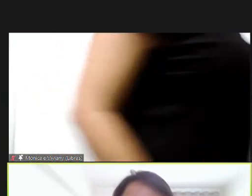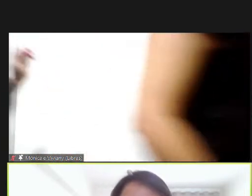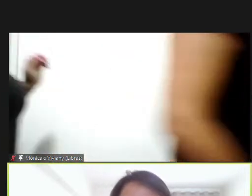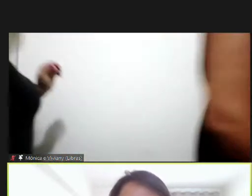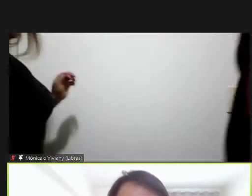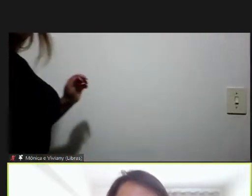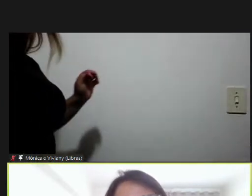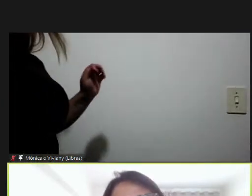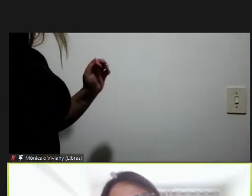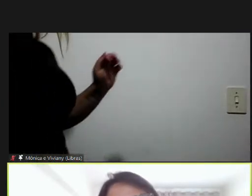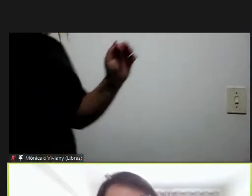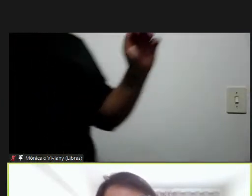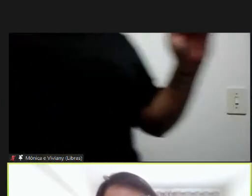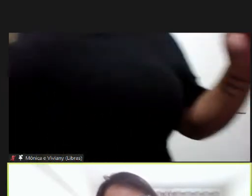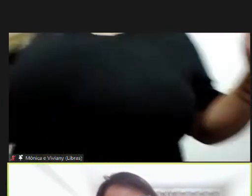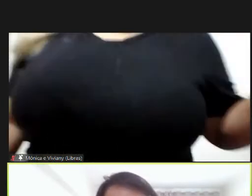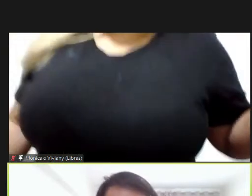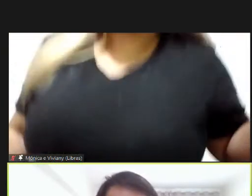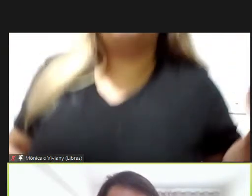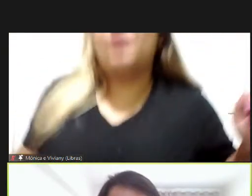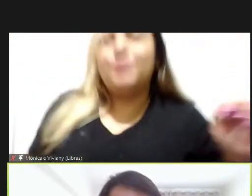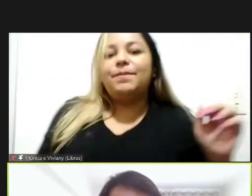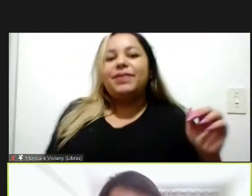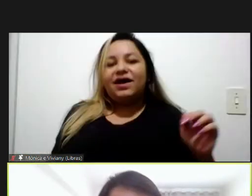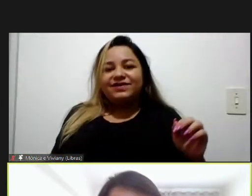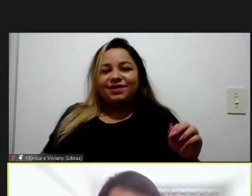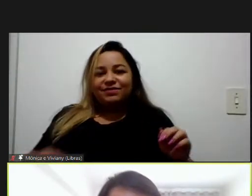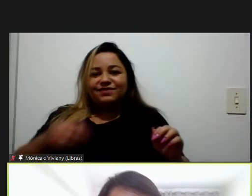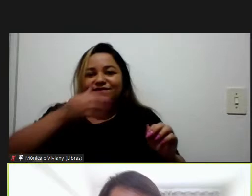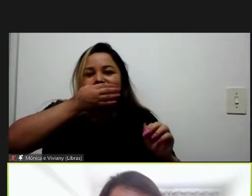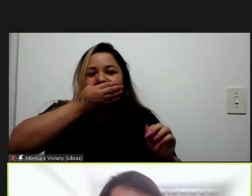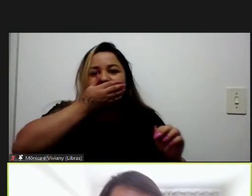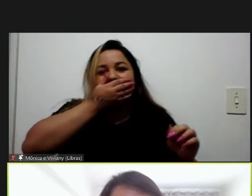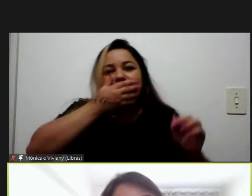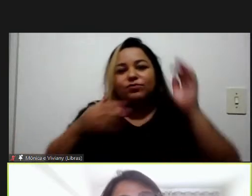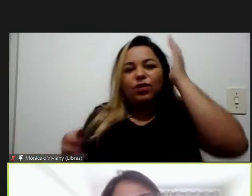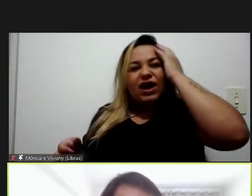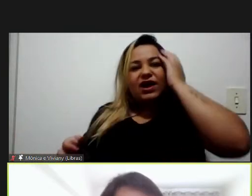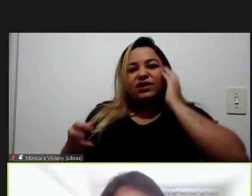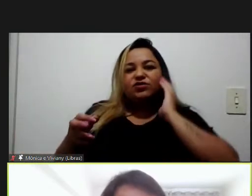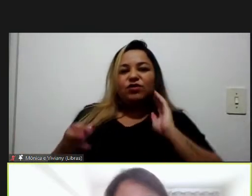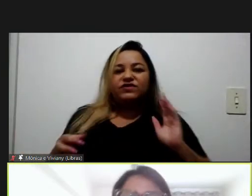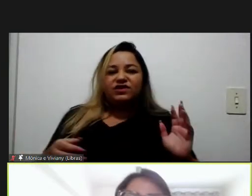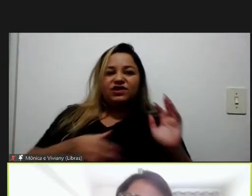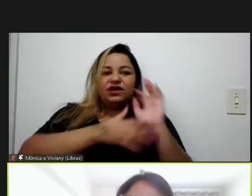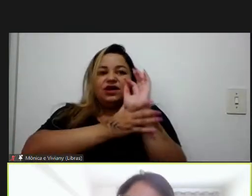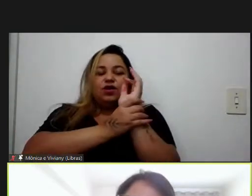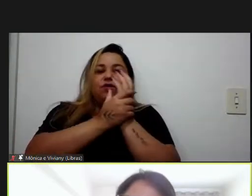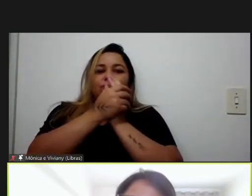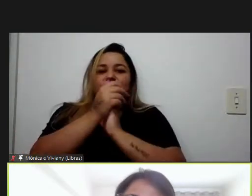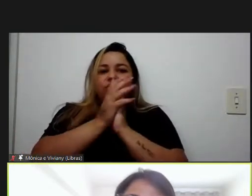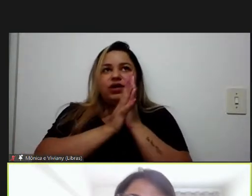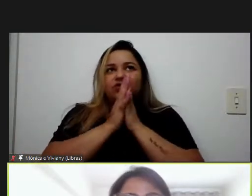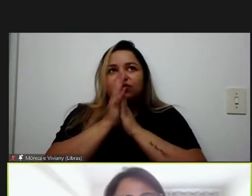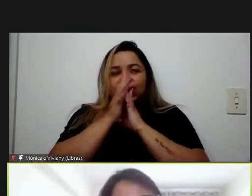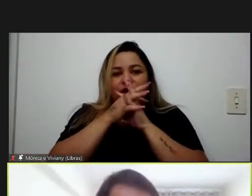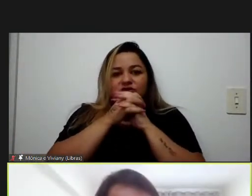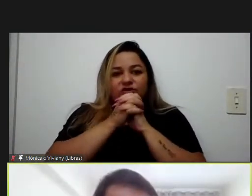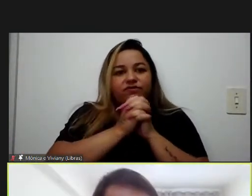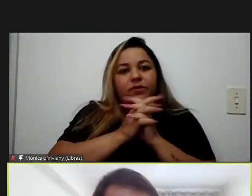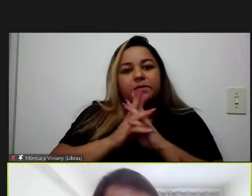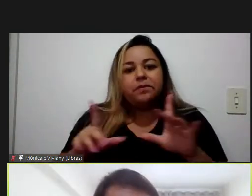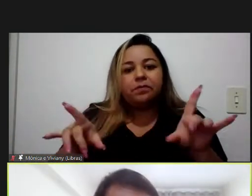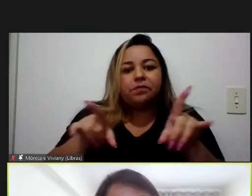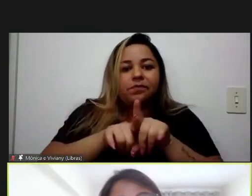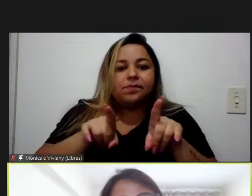support organized to give this support to the primary attention team of municipalities. And this is another